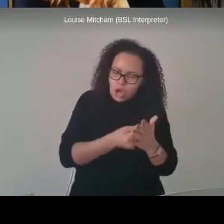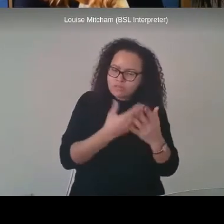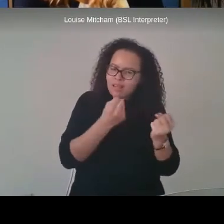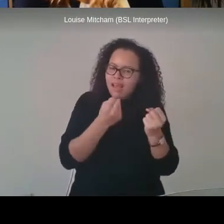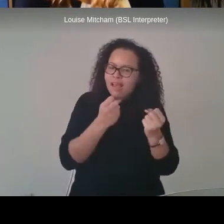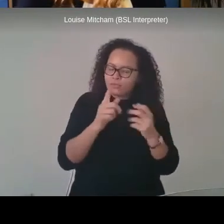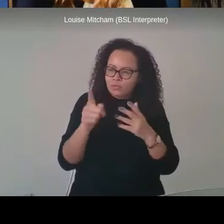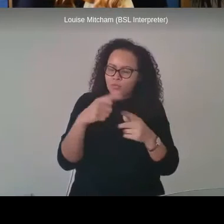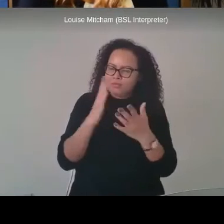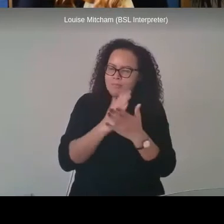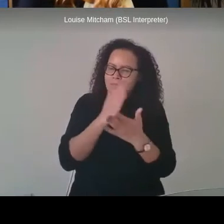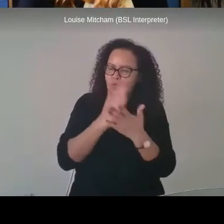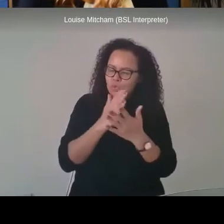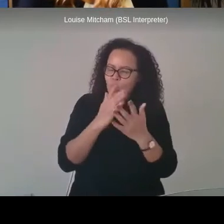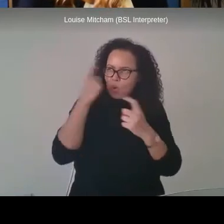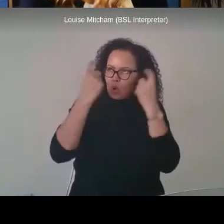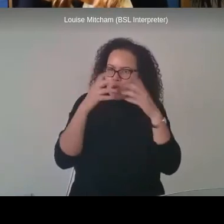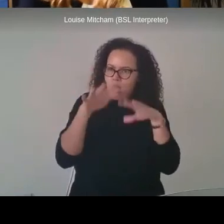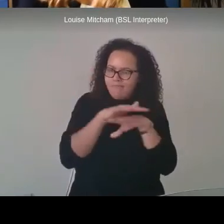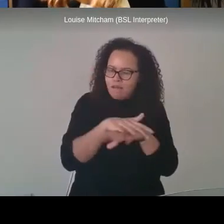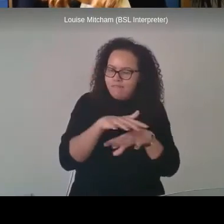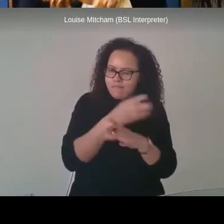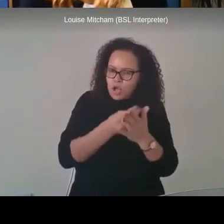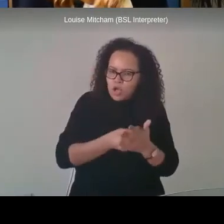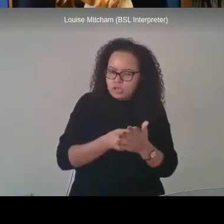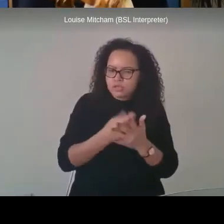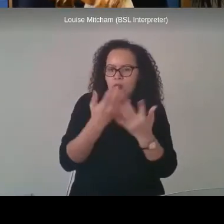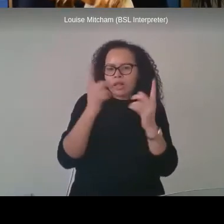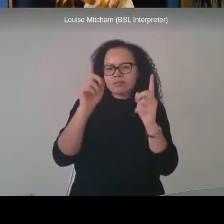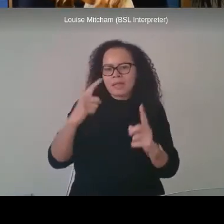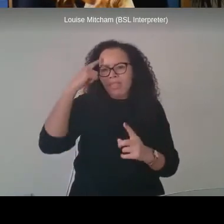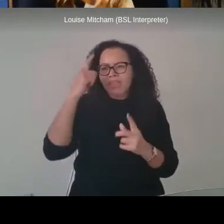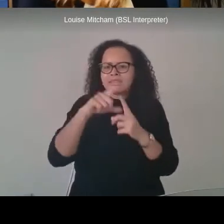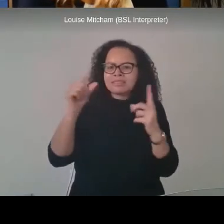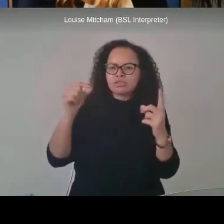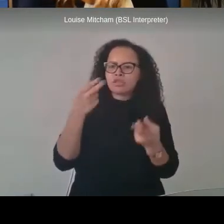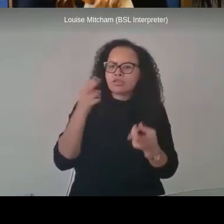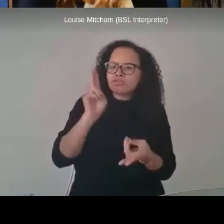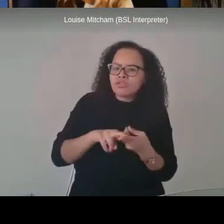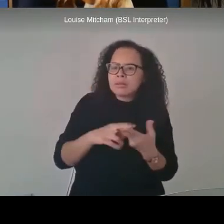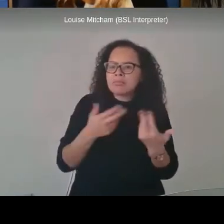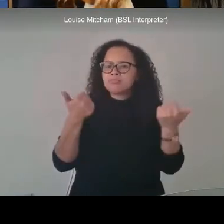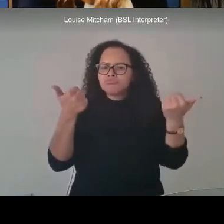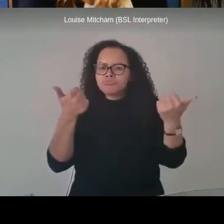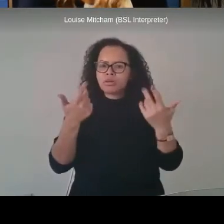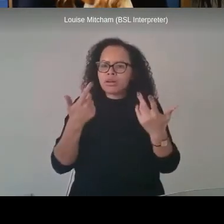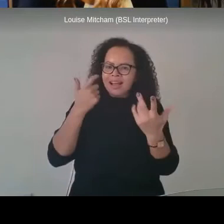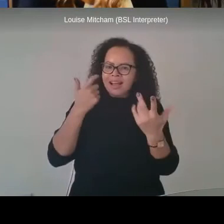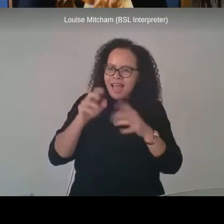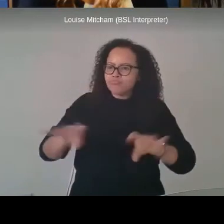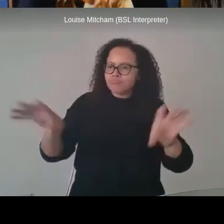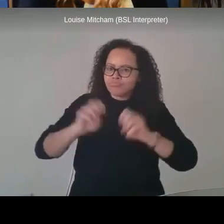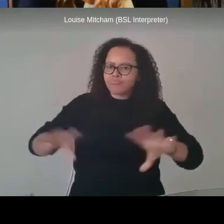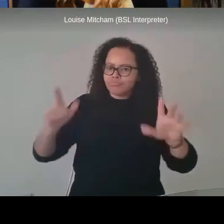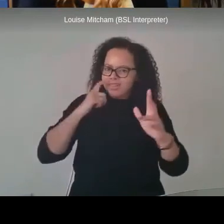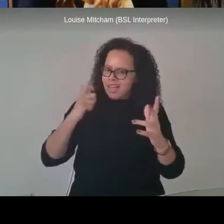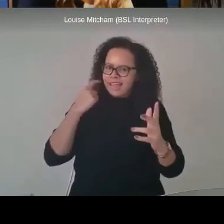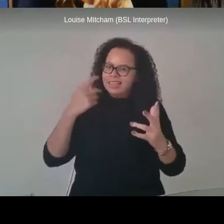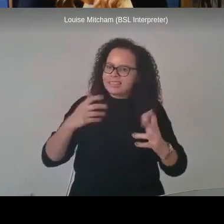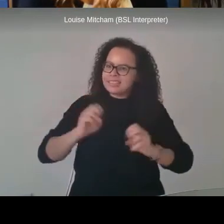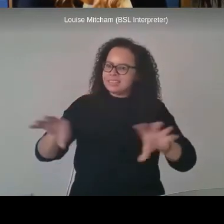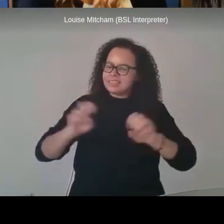that you kind of work that one through. I think people think that digital is really cheap, really, you know, just get it out there. And that